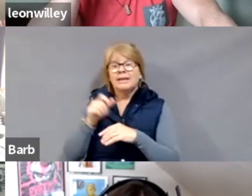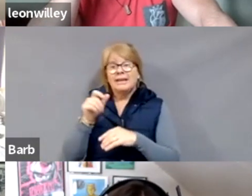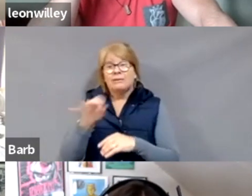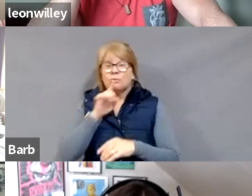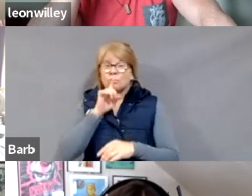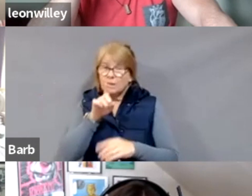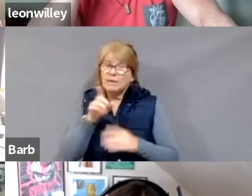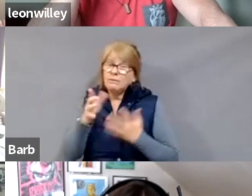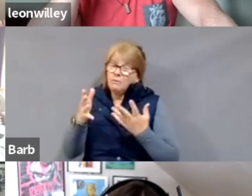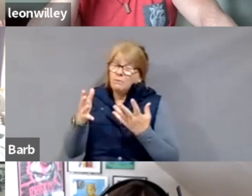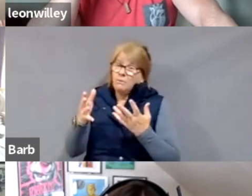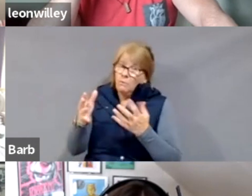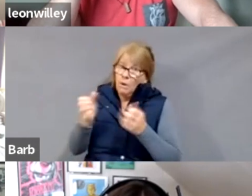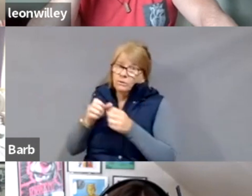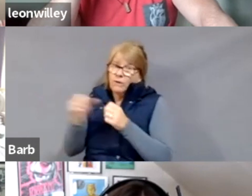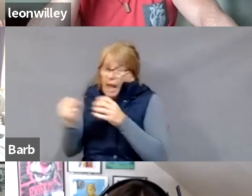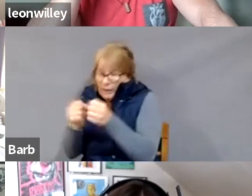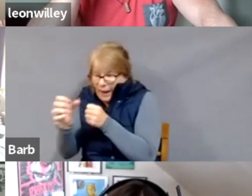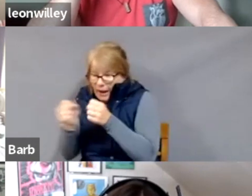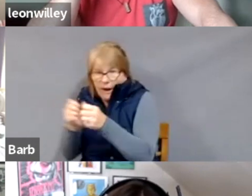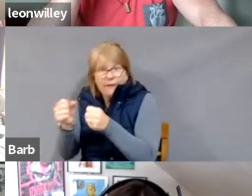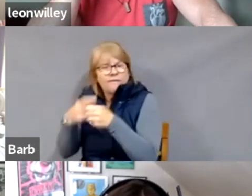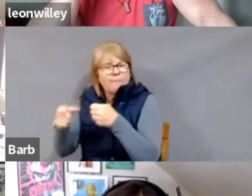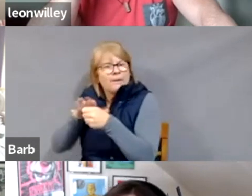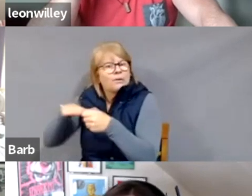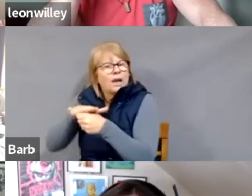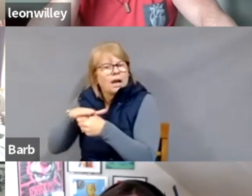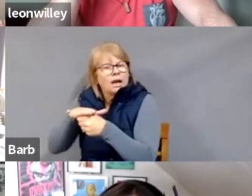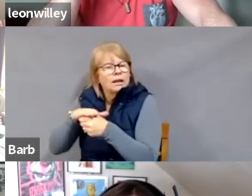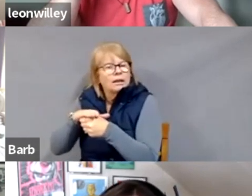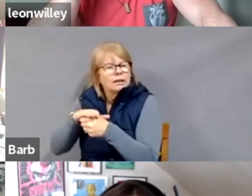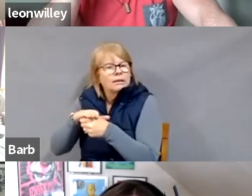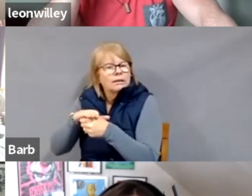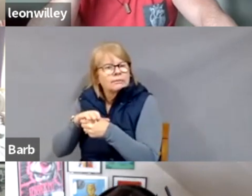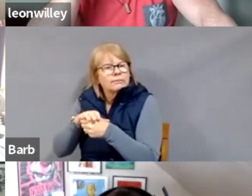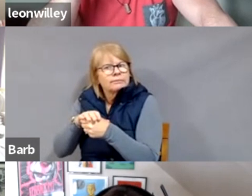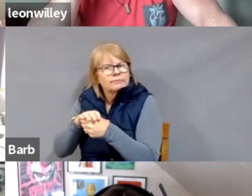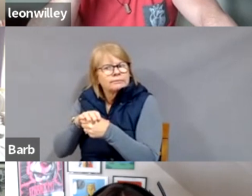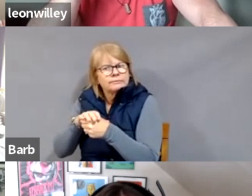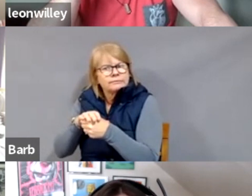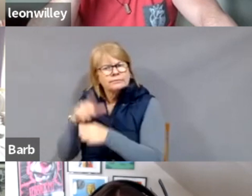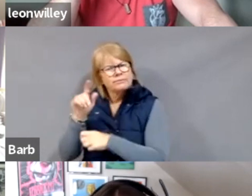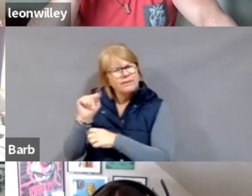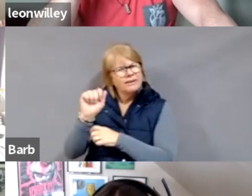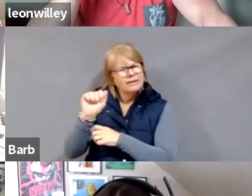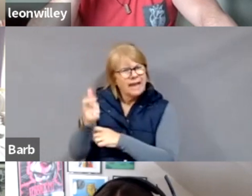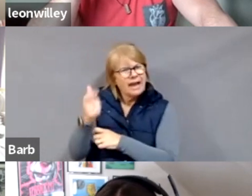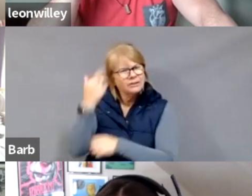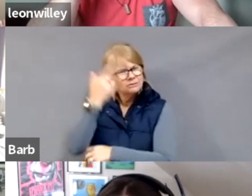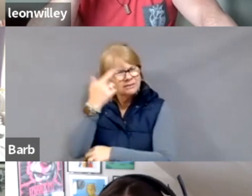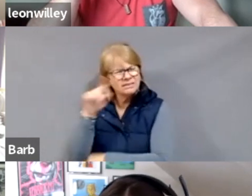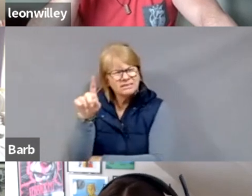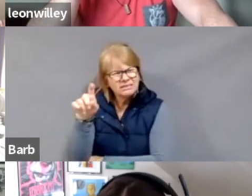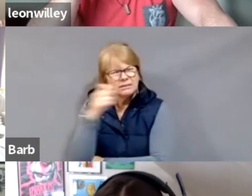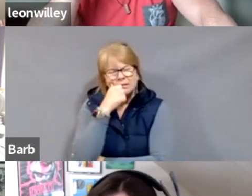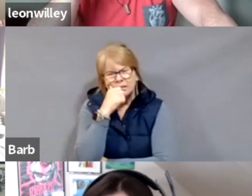are committed to like local only. Is there like a tax reason and stuff? Because usually when I apply